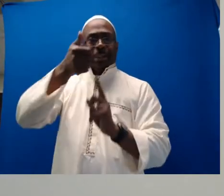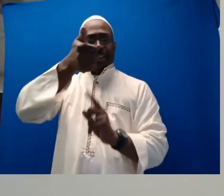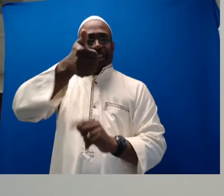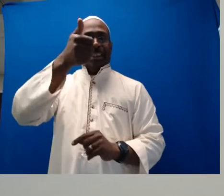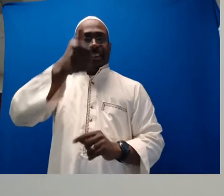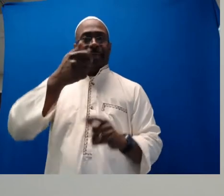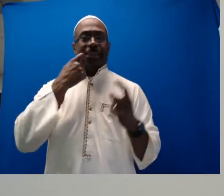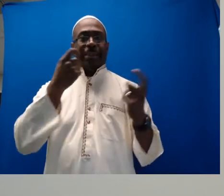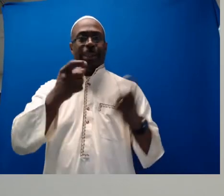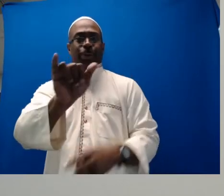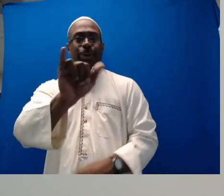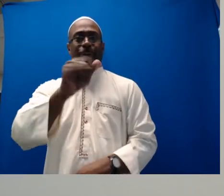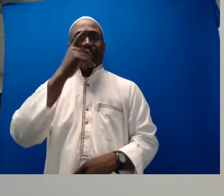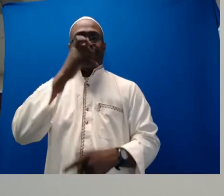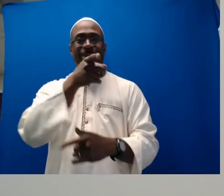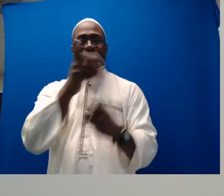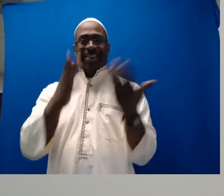Well,